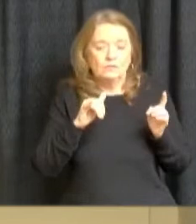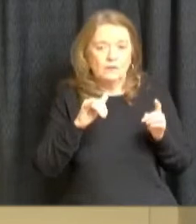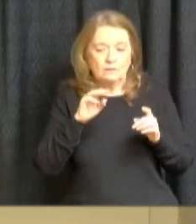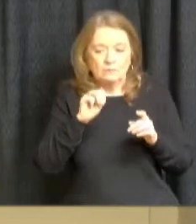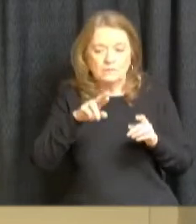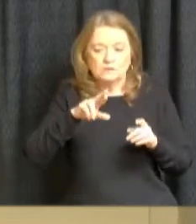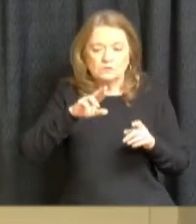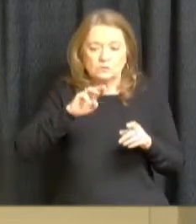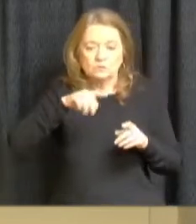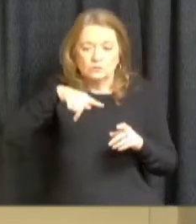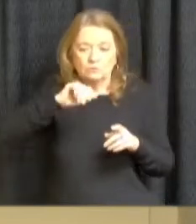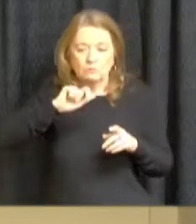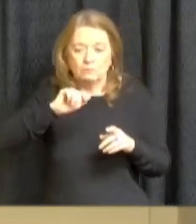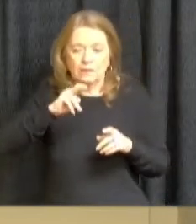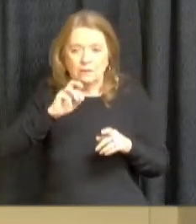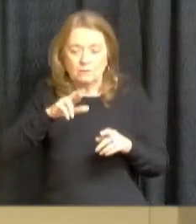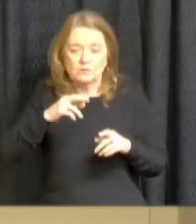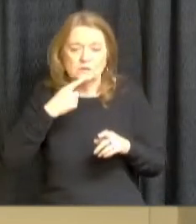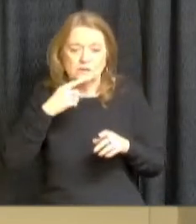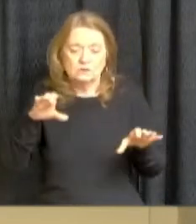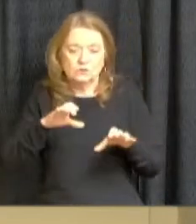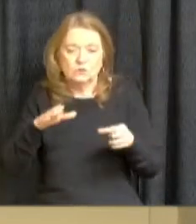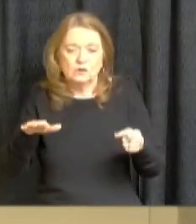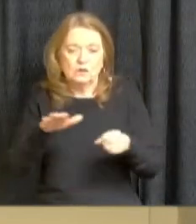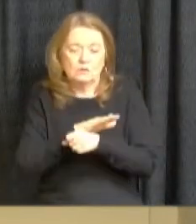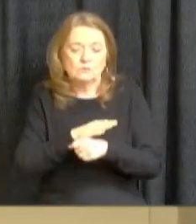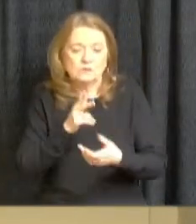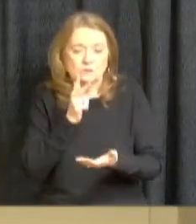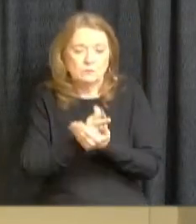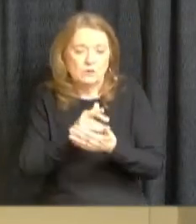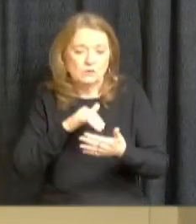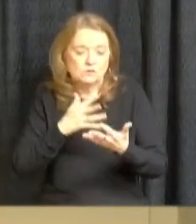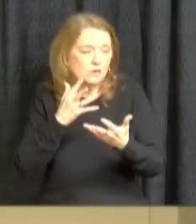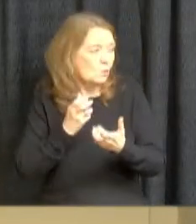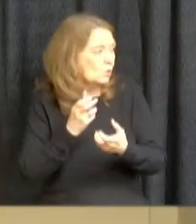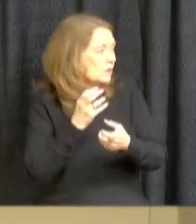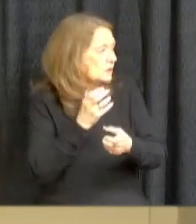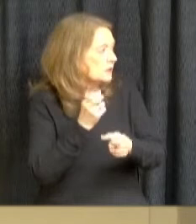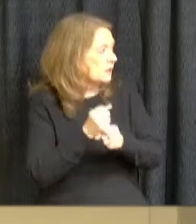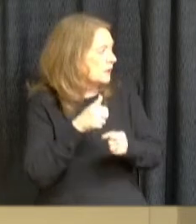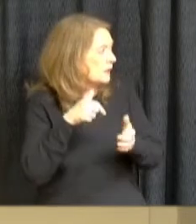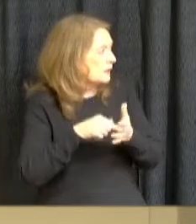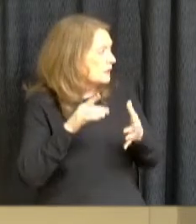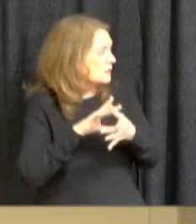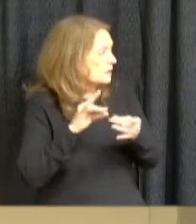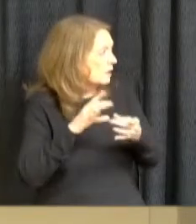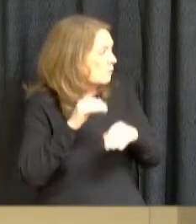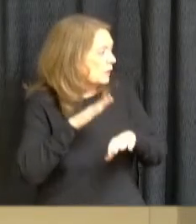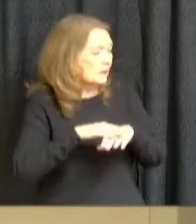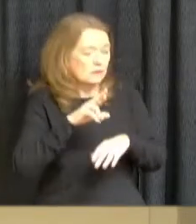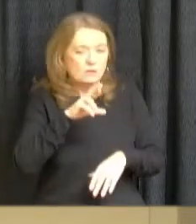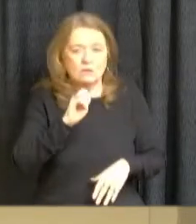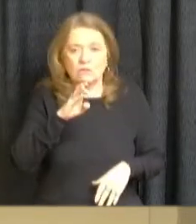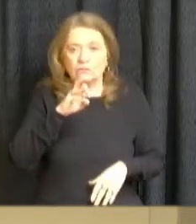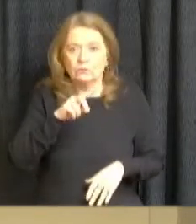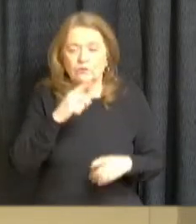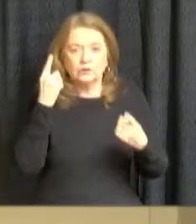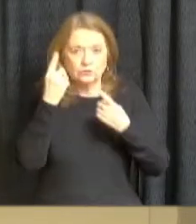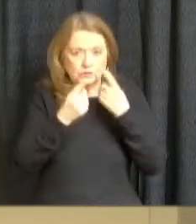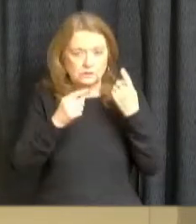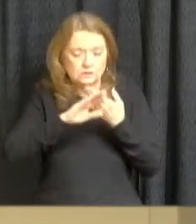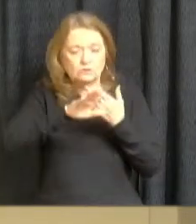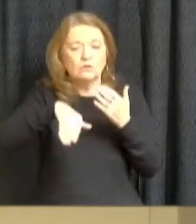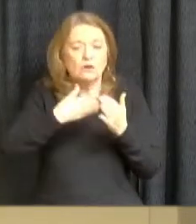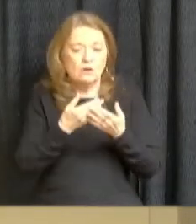Palmore mentioned they're doing a comprehensive parking study, so I just wanted to get this comment on the record that to consider